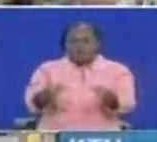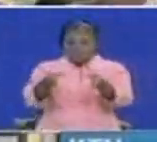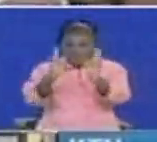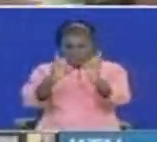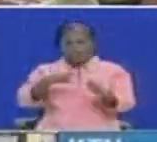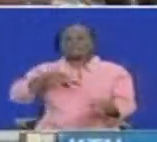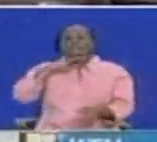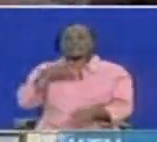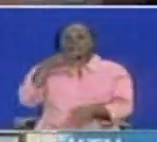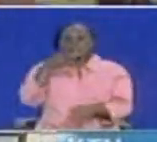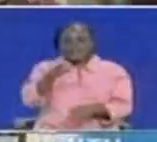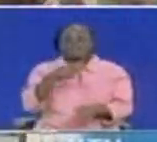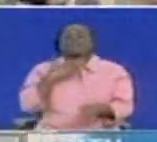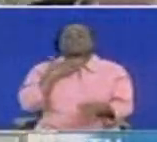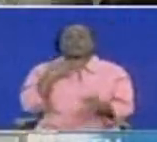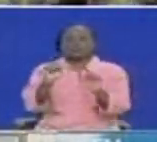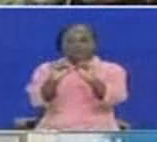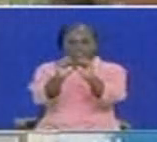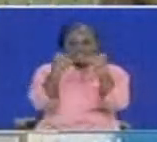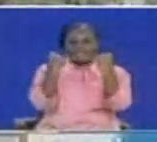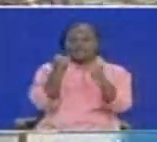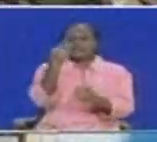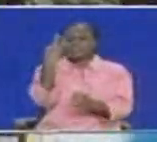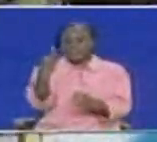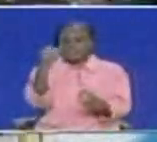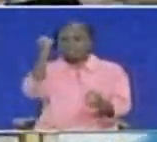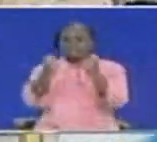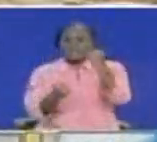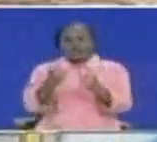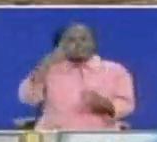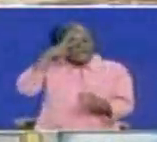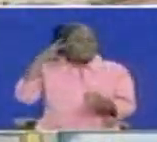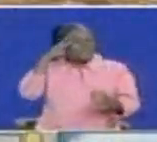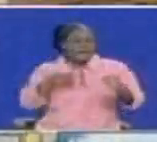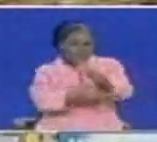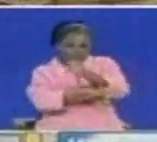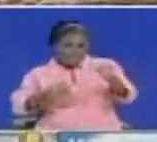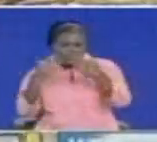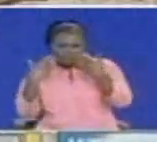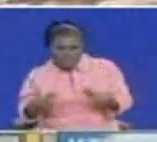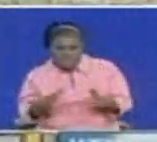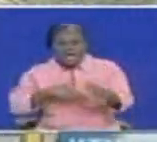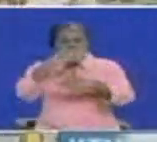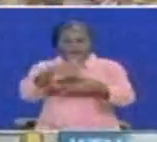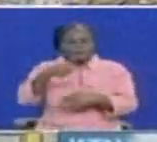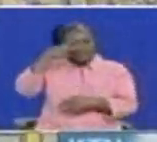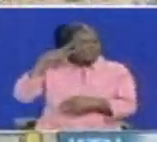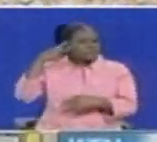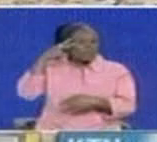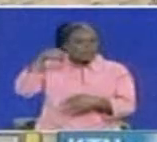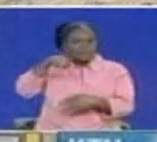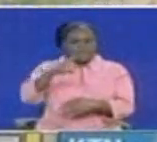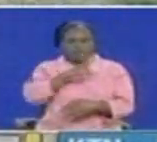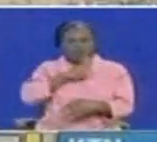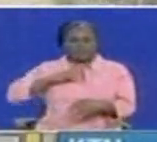killed in Mandera were pursuing 3 Land Cruisers that the Al-Shabaab had stolen. That was after the Al-Shabaab had waylaid the Mandera County